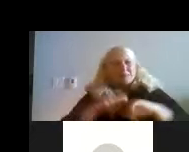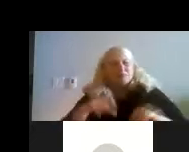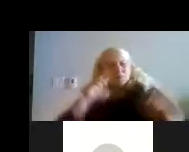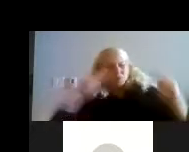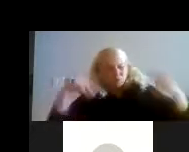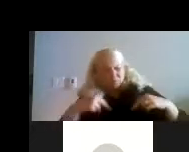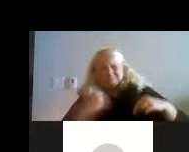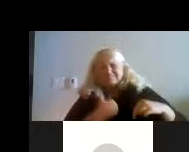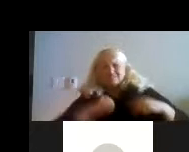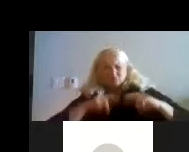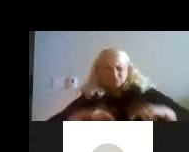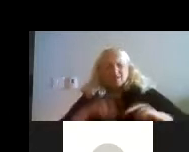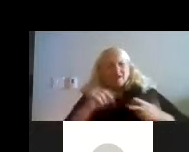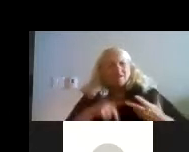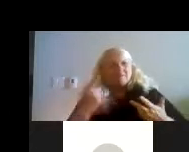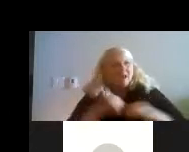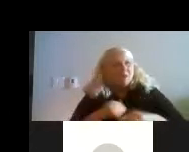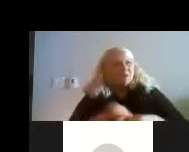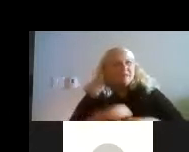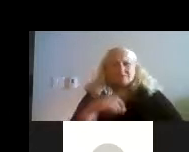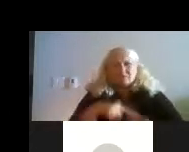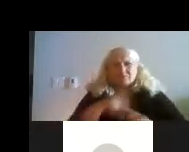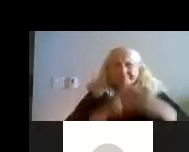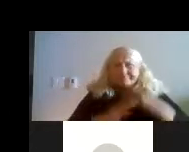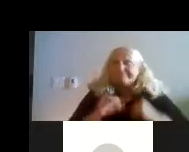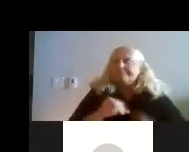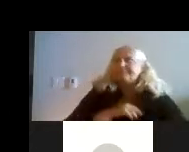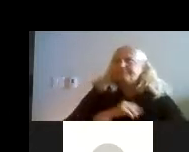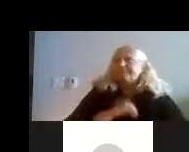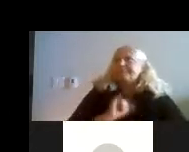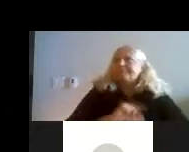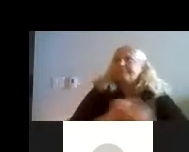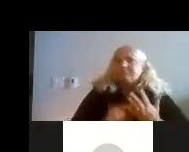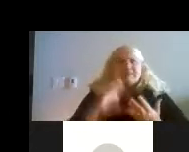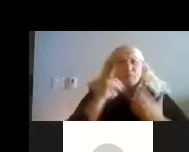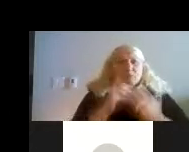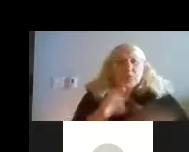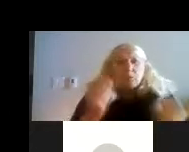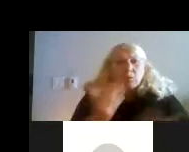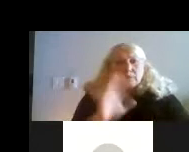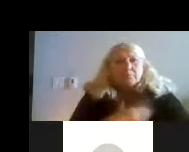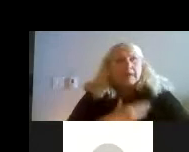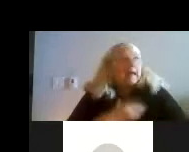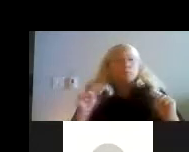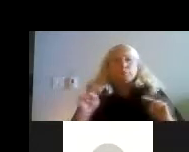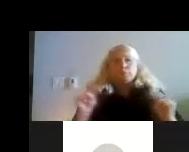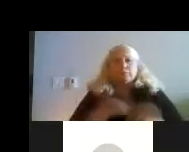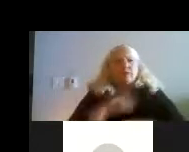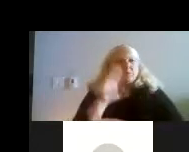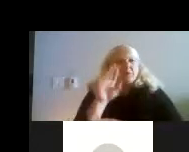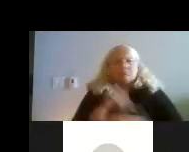of humility, right? Considering, what are our biases? What do I know about Indigenous people? Where